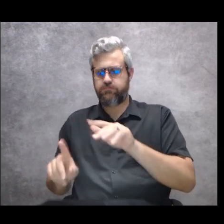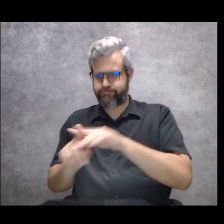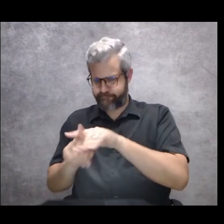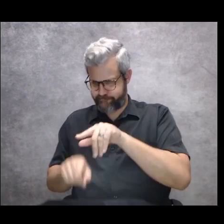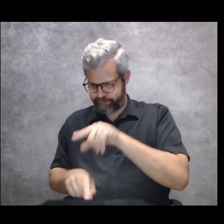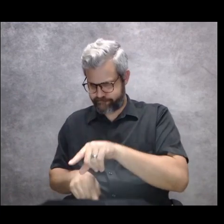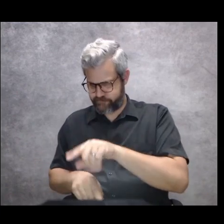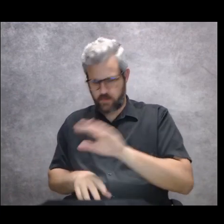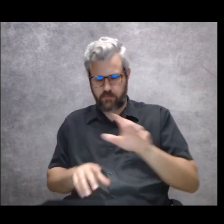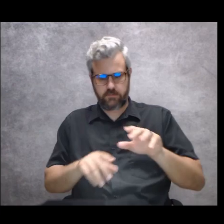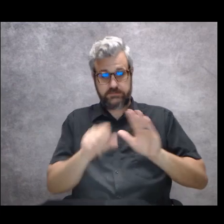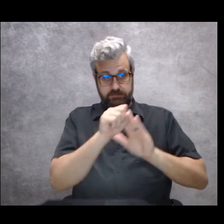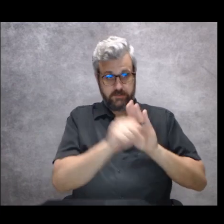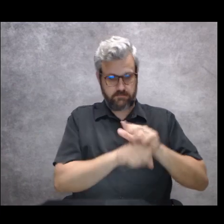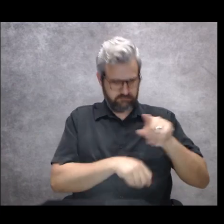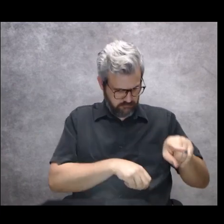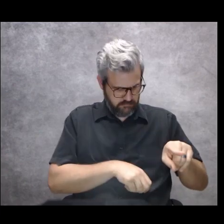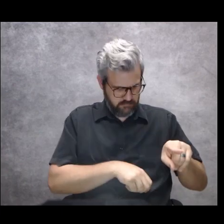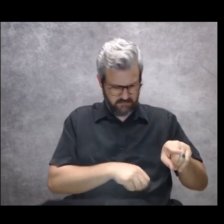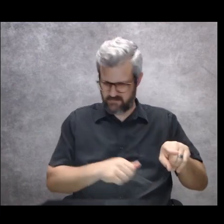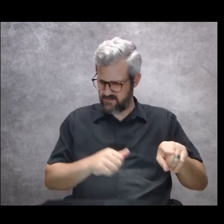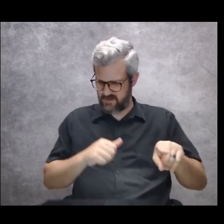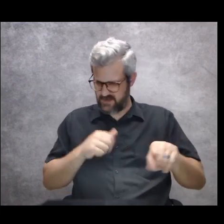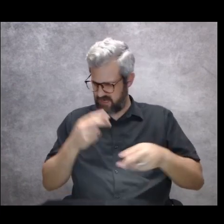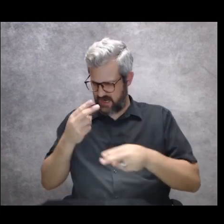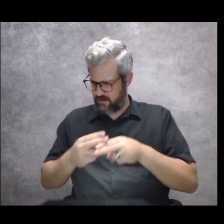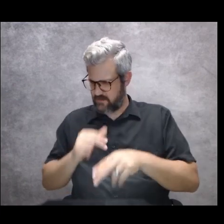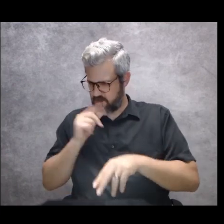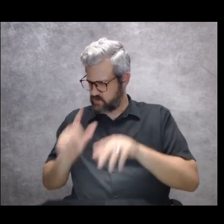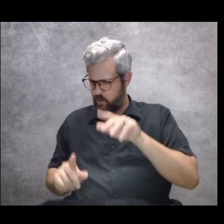on the district list and does not have an end date.